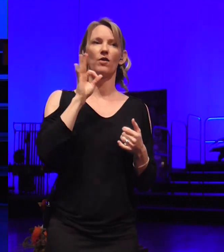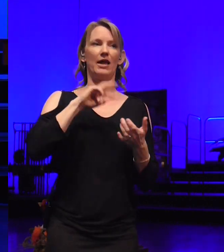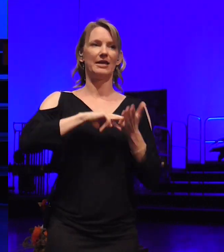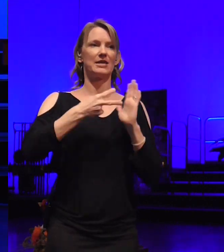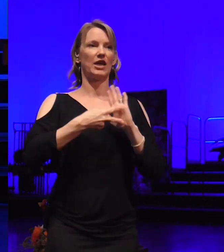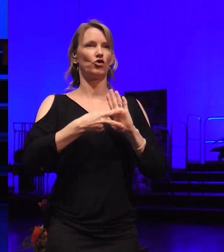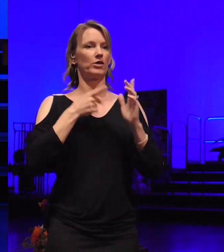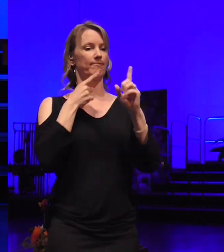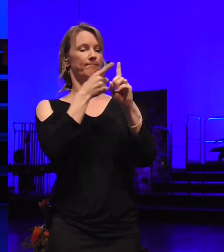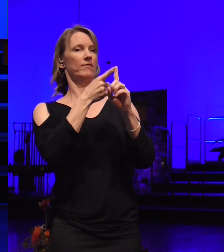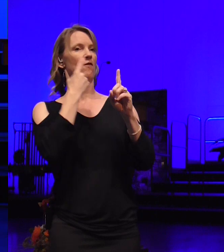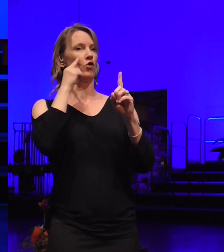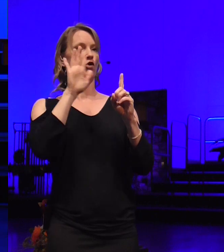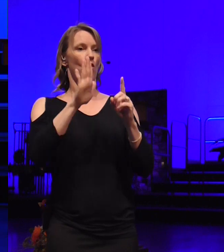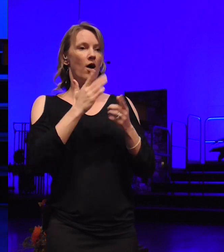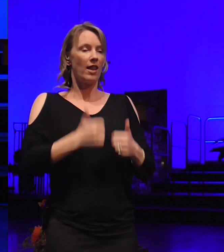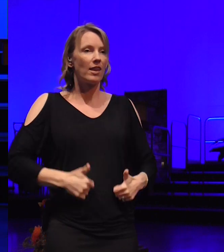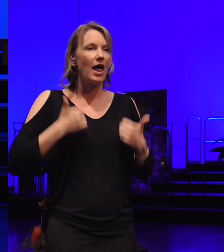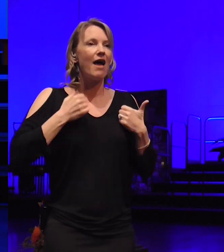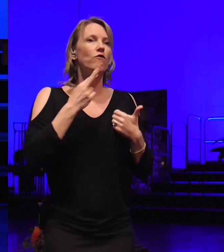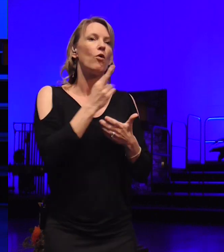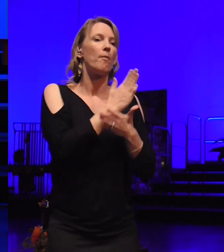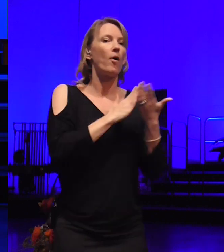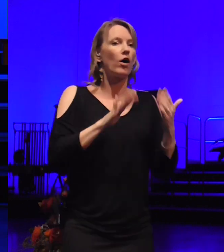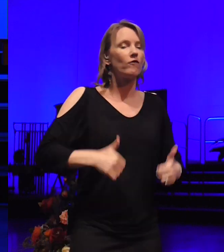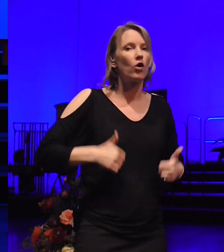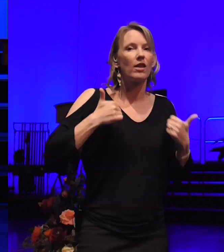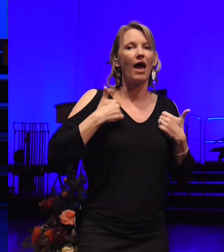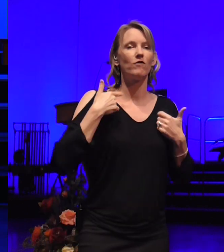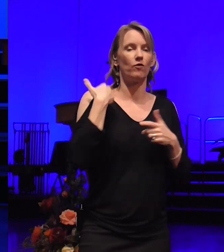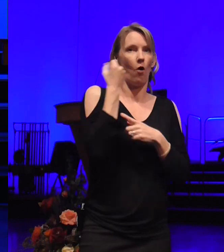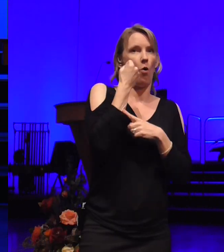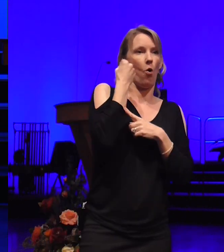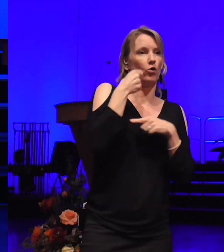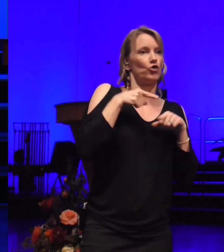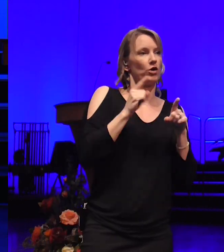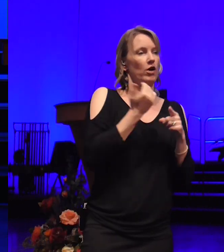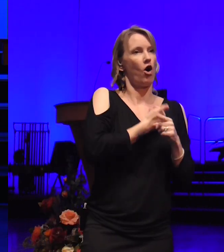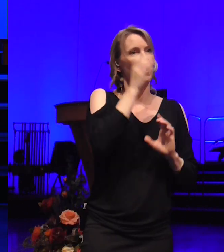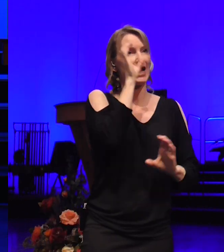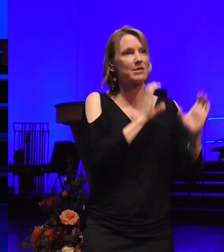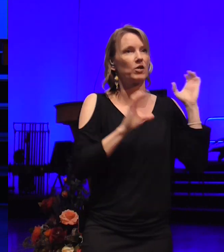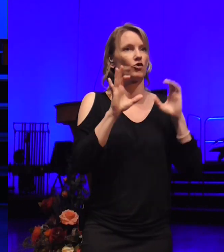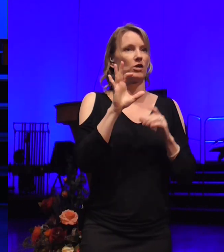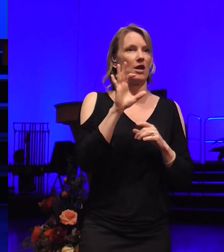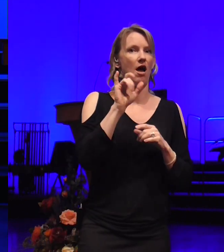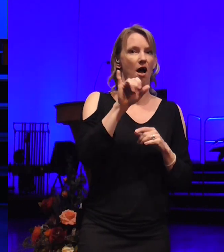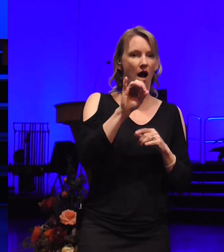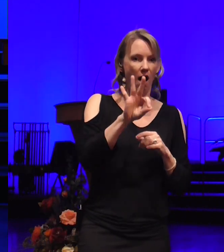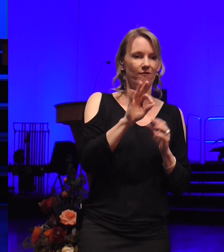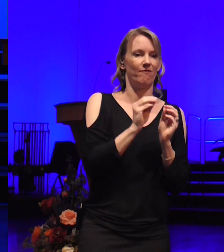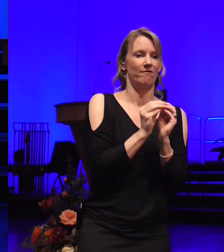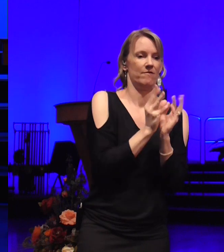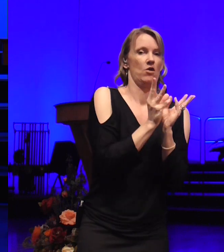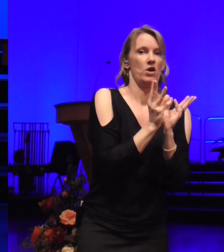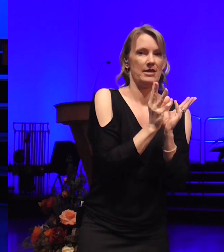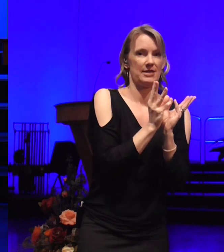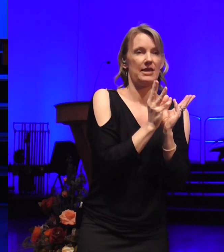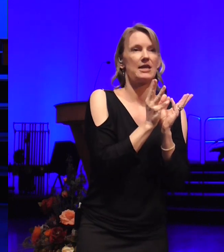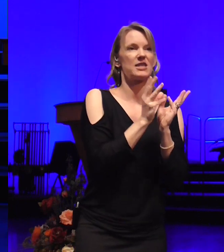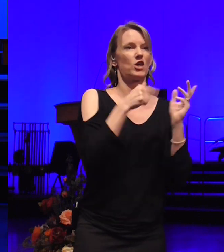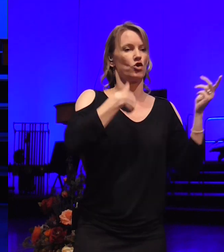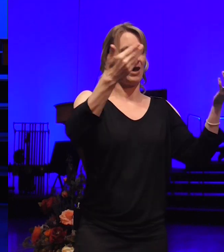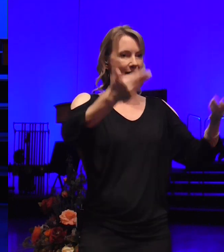intention for your life or an area of your life that you've been holding dear throughout our exploration of florescence, that you are